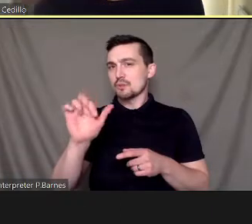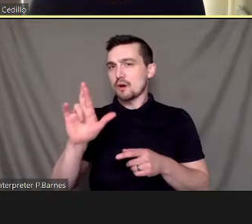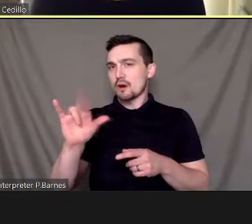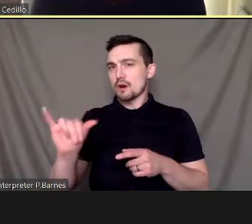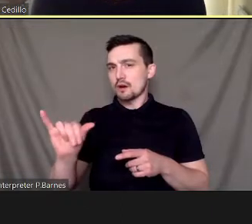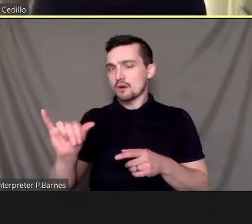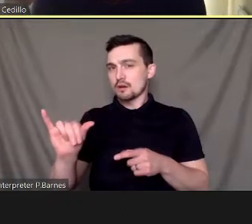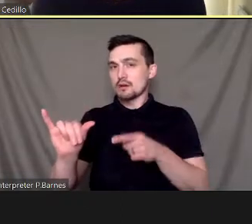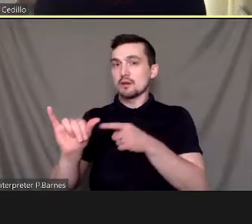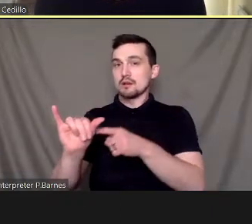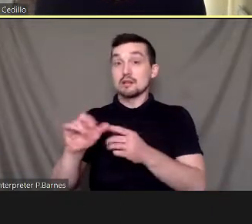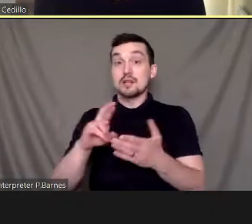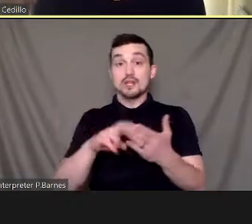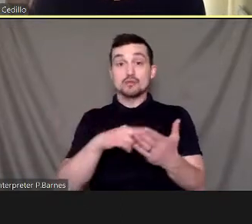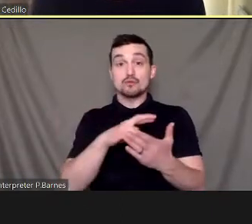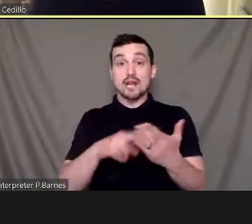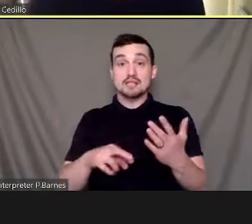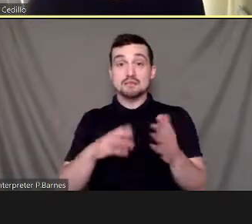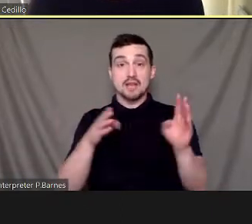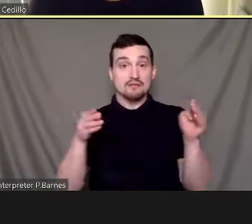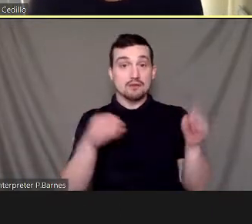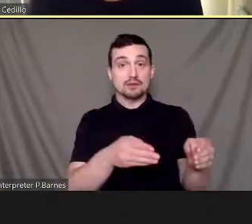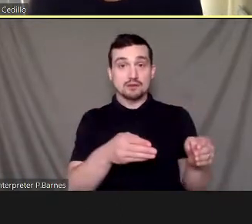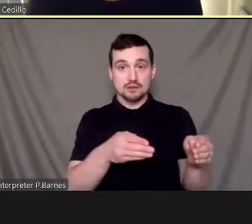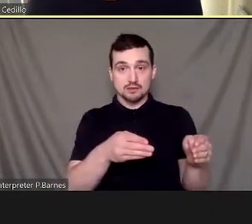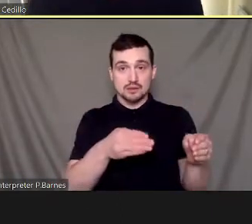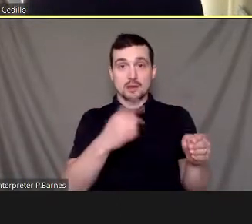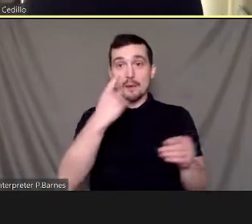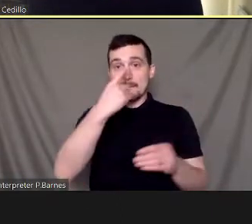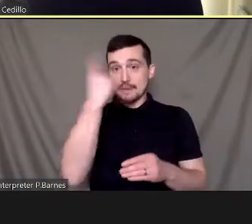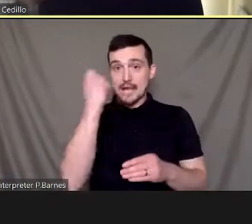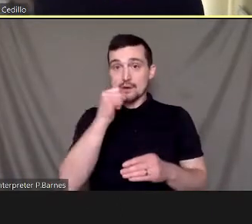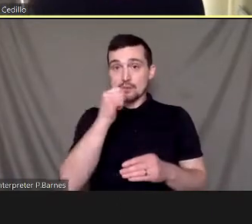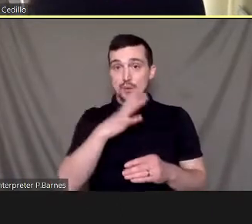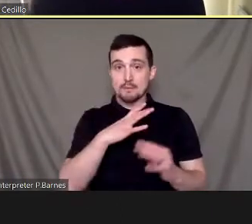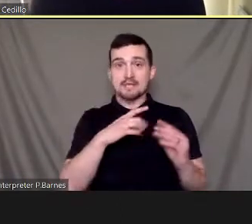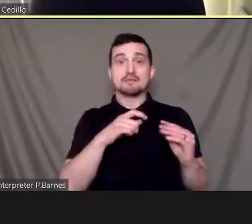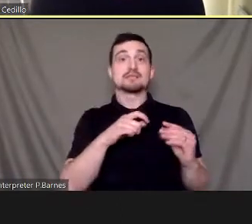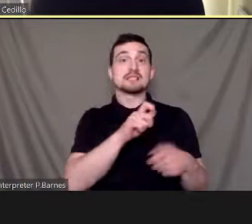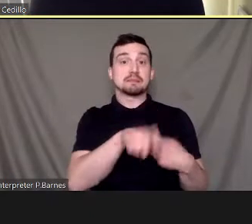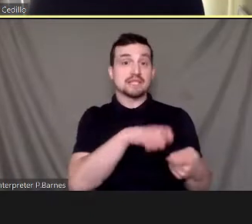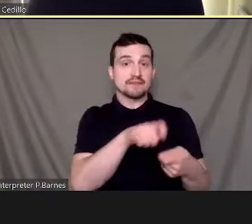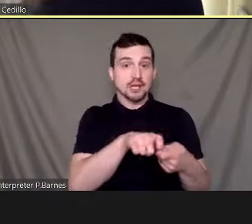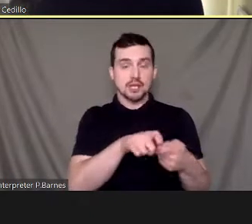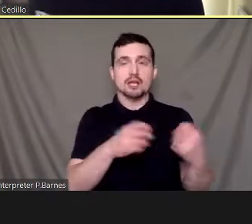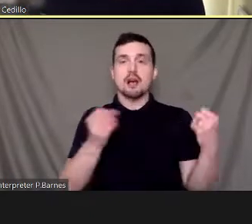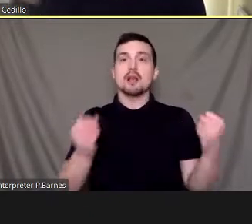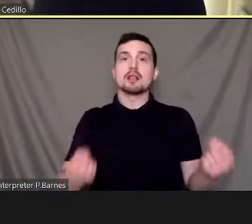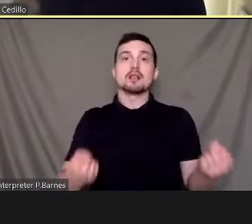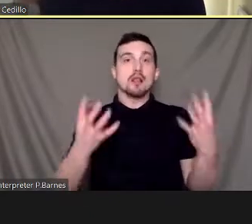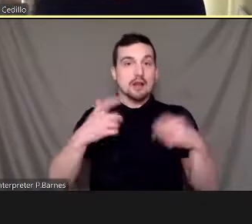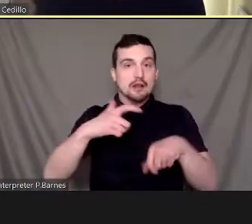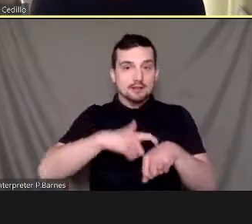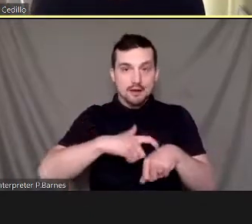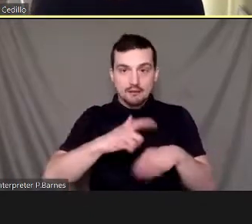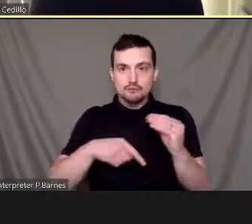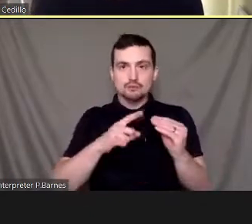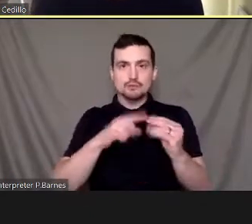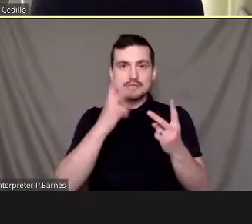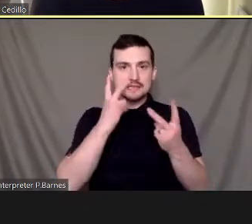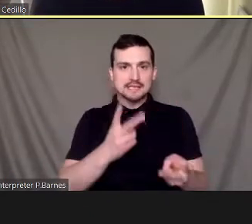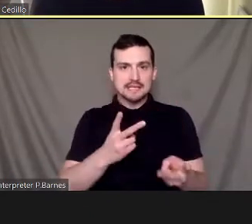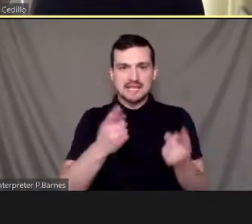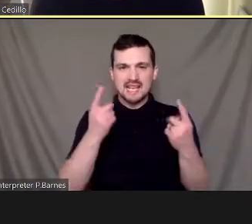which is racism that targets Black women specifically, a lot of the times when we see that intersection